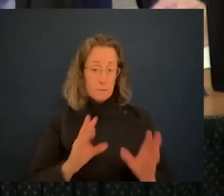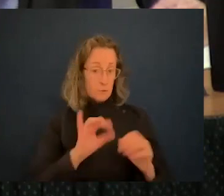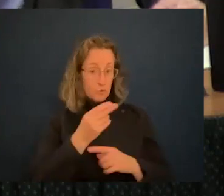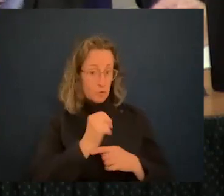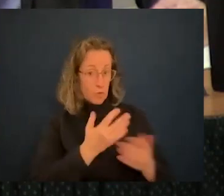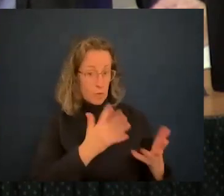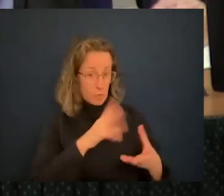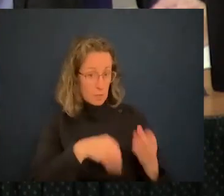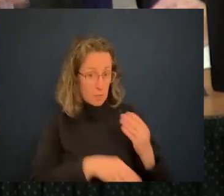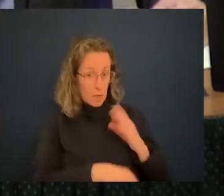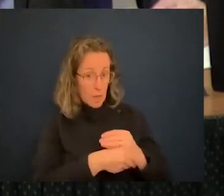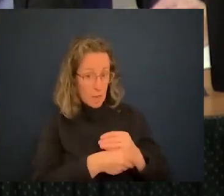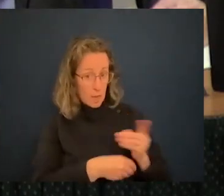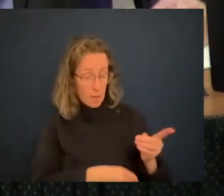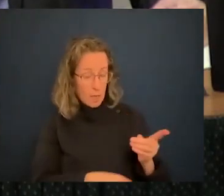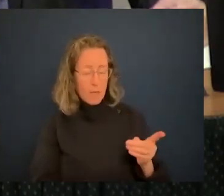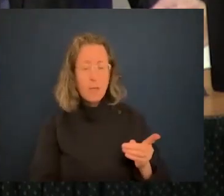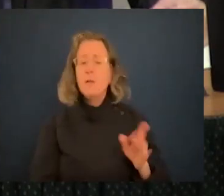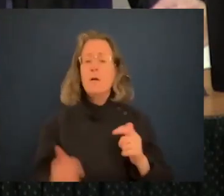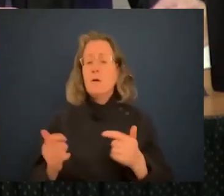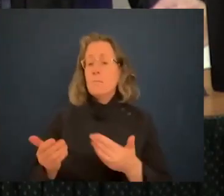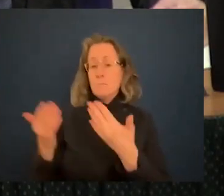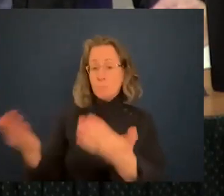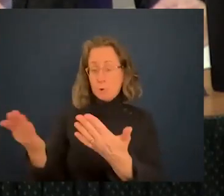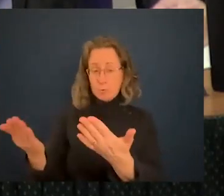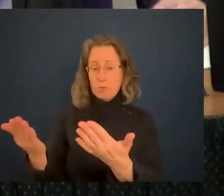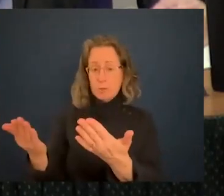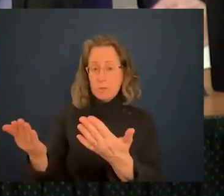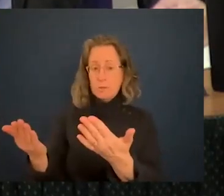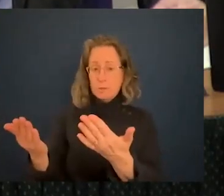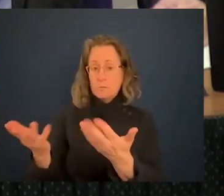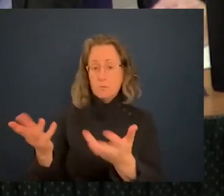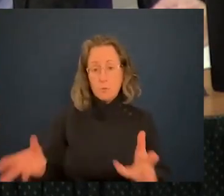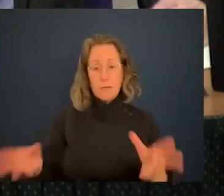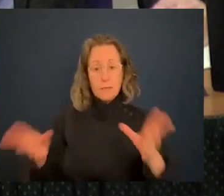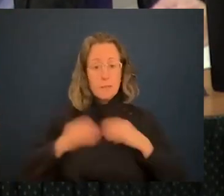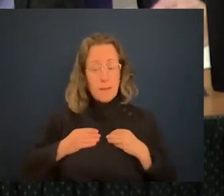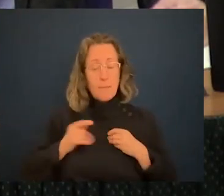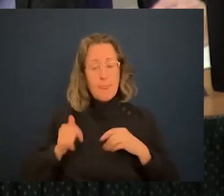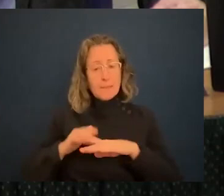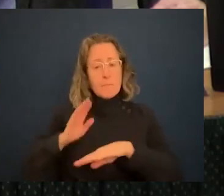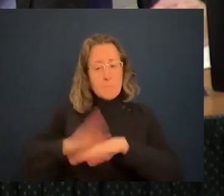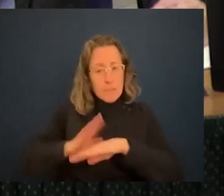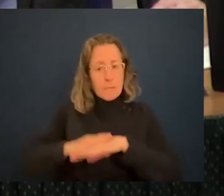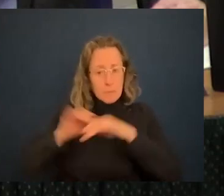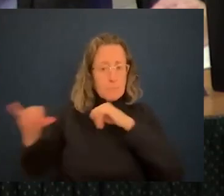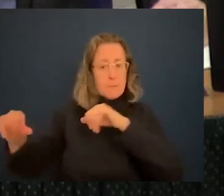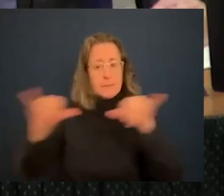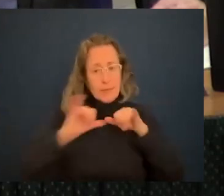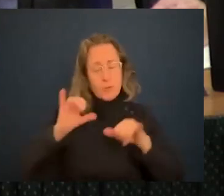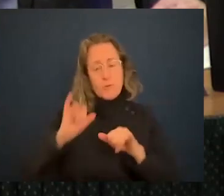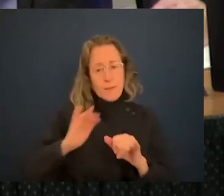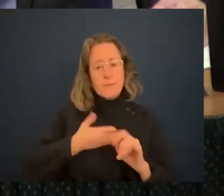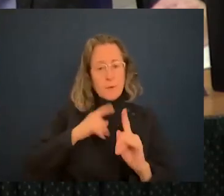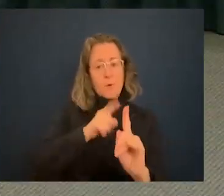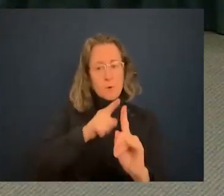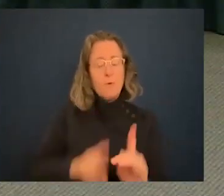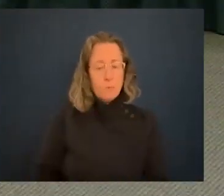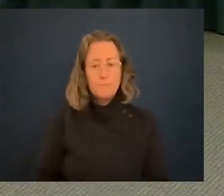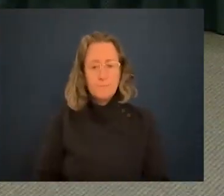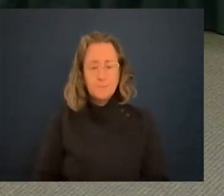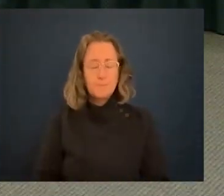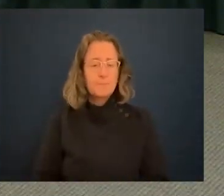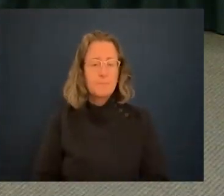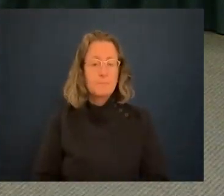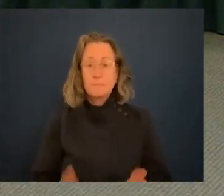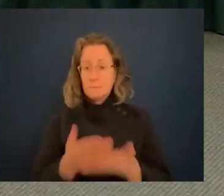no um we were just looking for a motion from you to set this minimum standard here as a goal yeah uh so